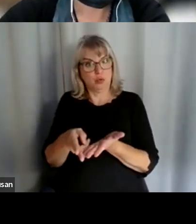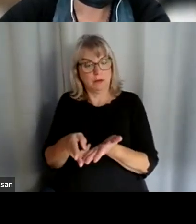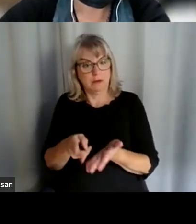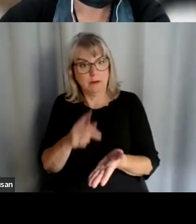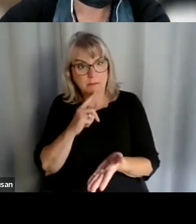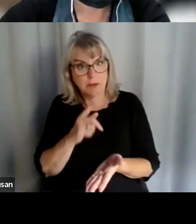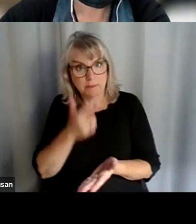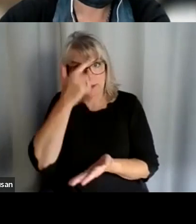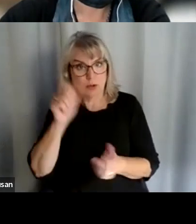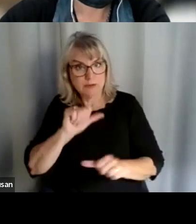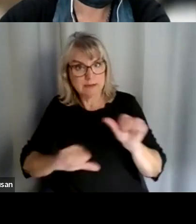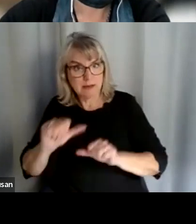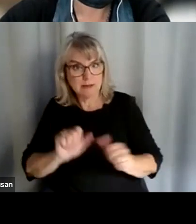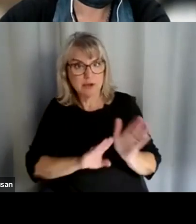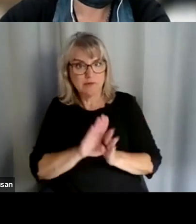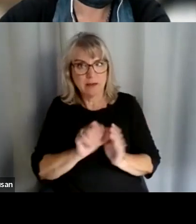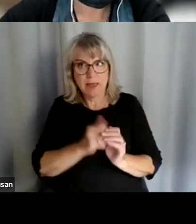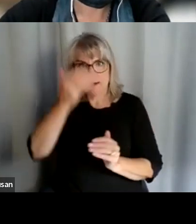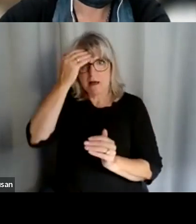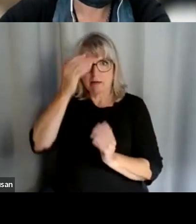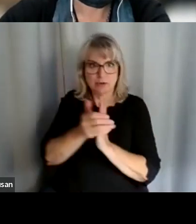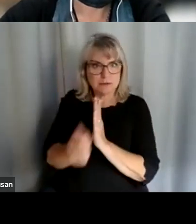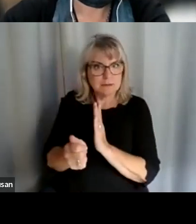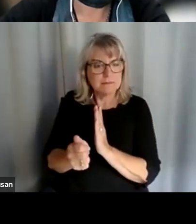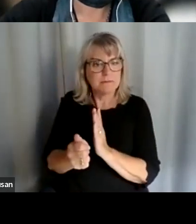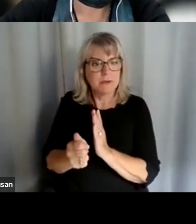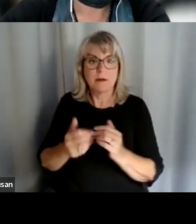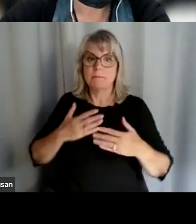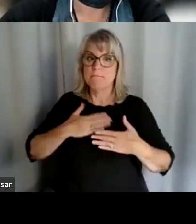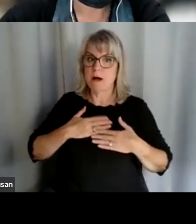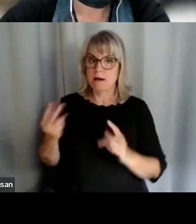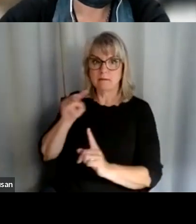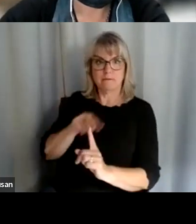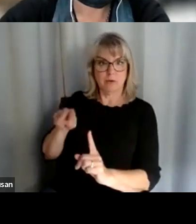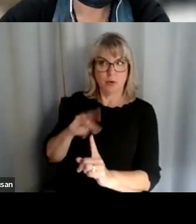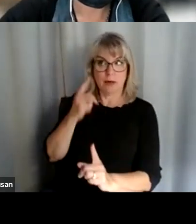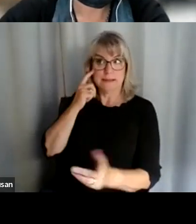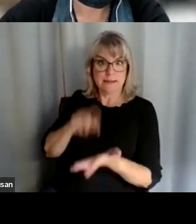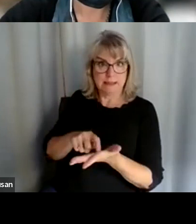on it, we're still developing the body of knowledge on it. So where I see,